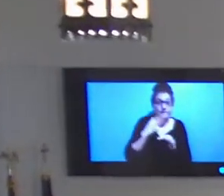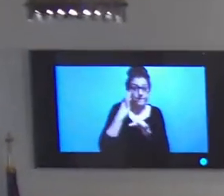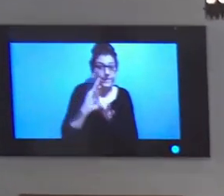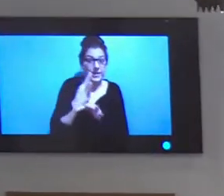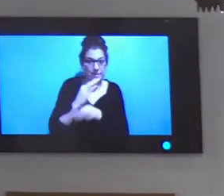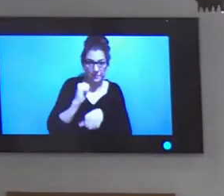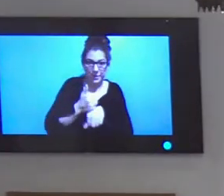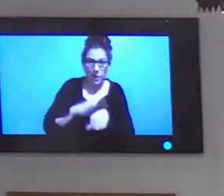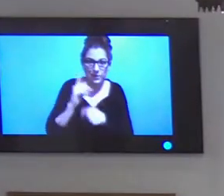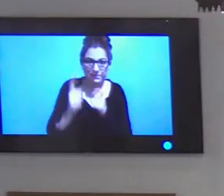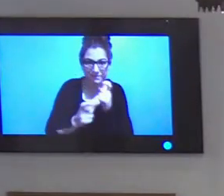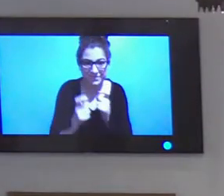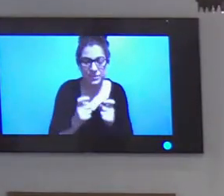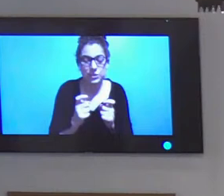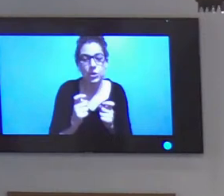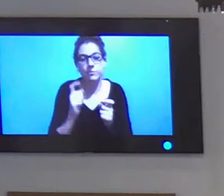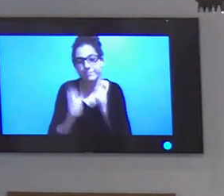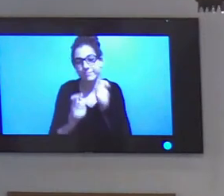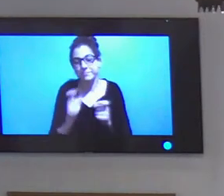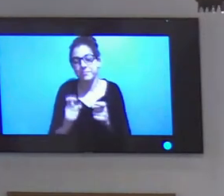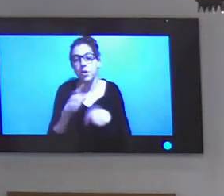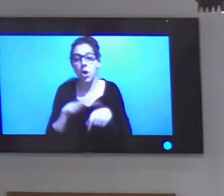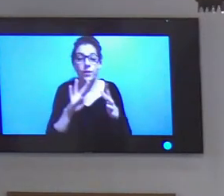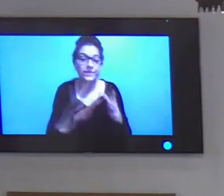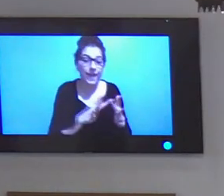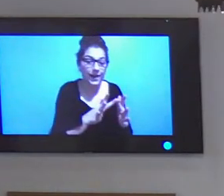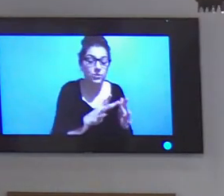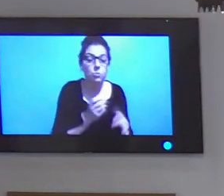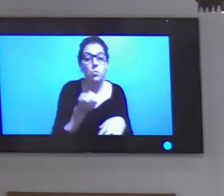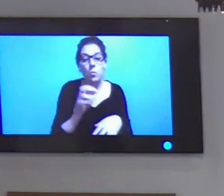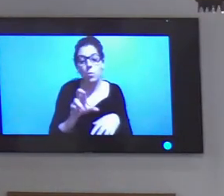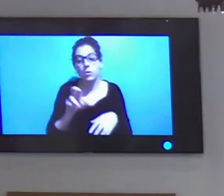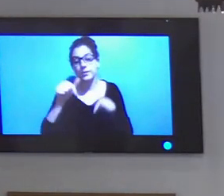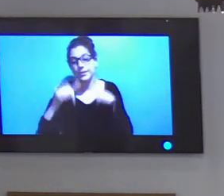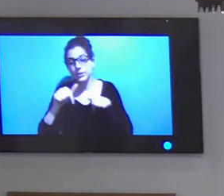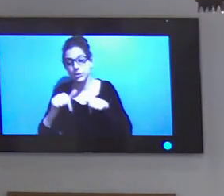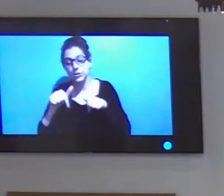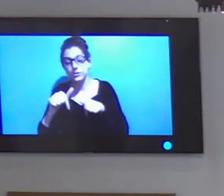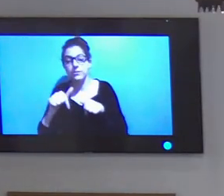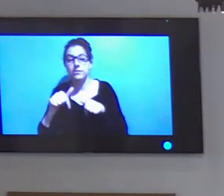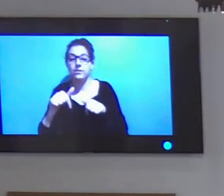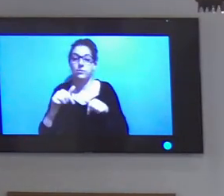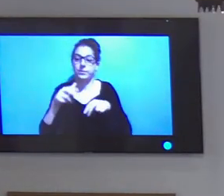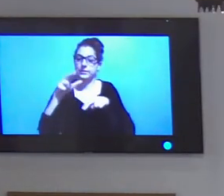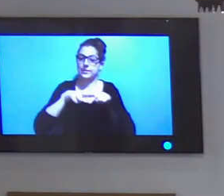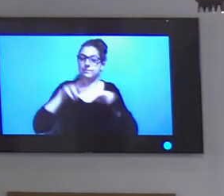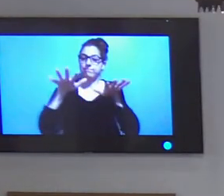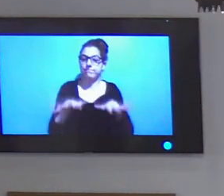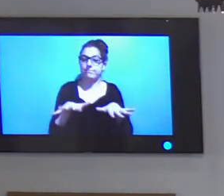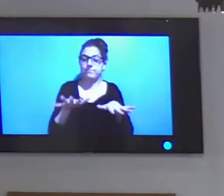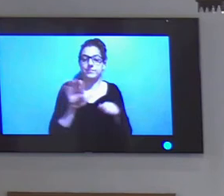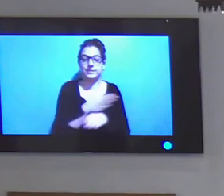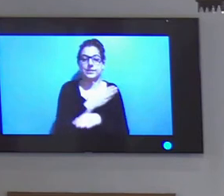please give those. You can give those securely online or right here, and you may be seated as we sing our offer song.